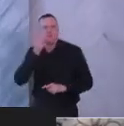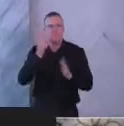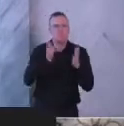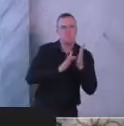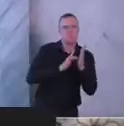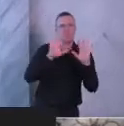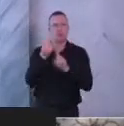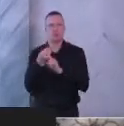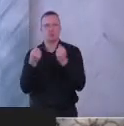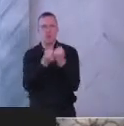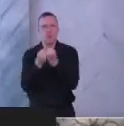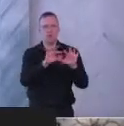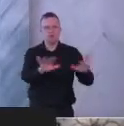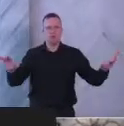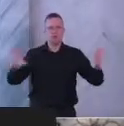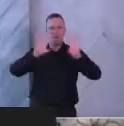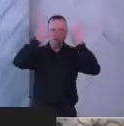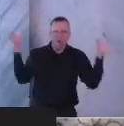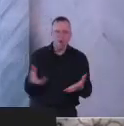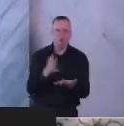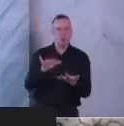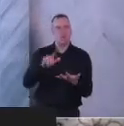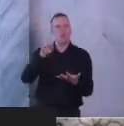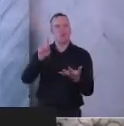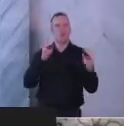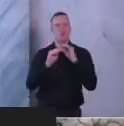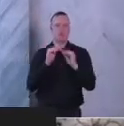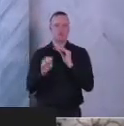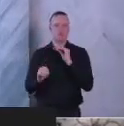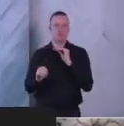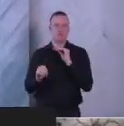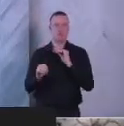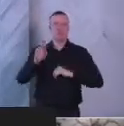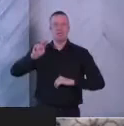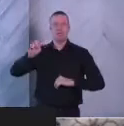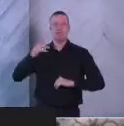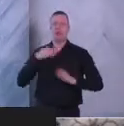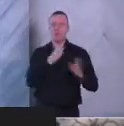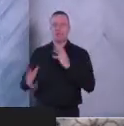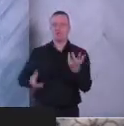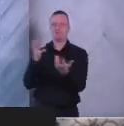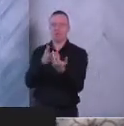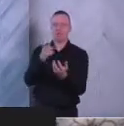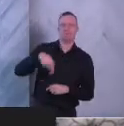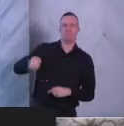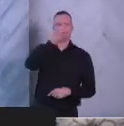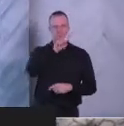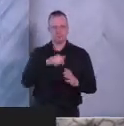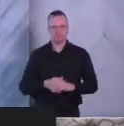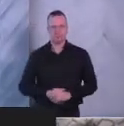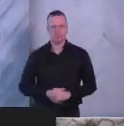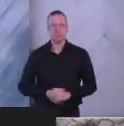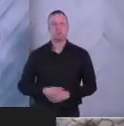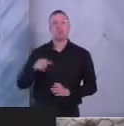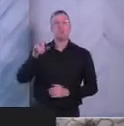support. These are things that we need to fix, and the NDP has a plan to fix these.